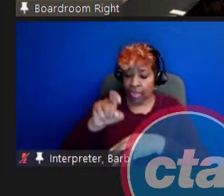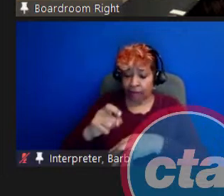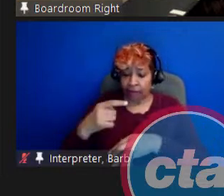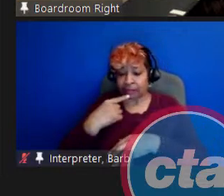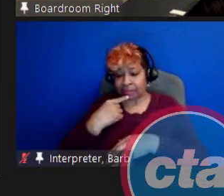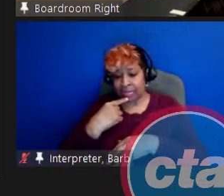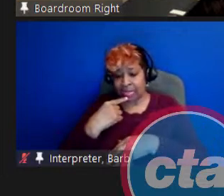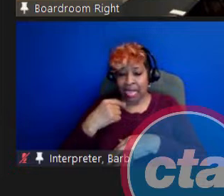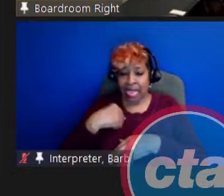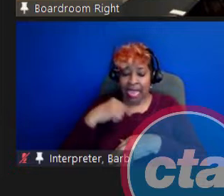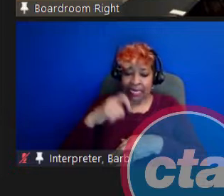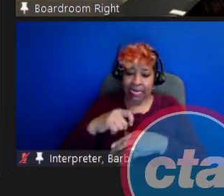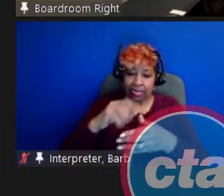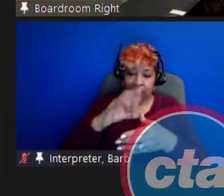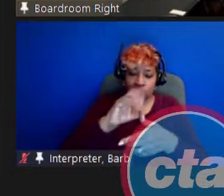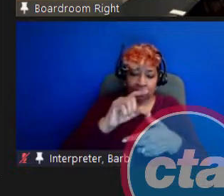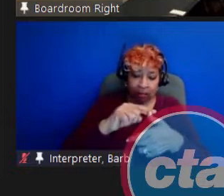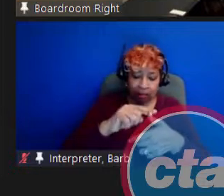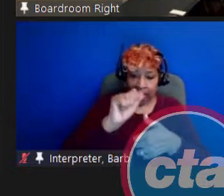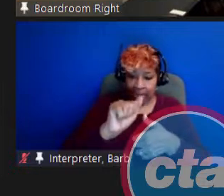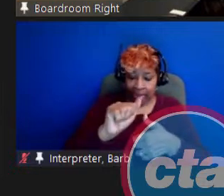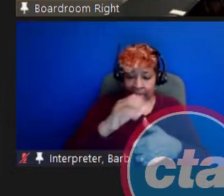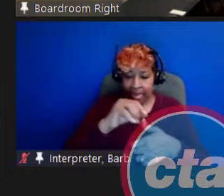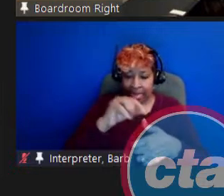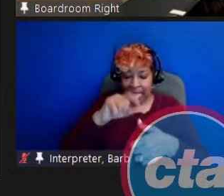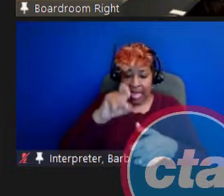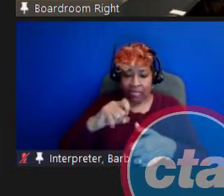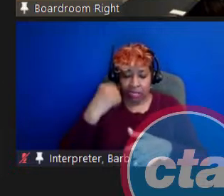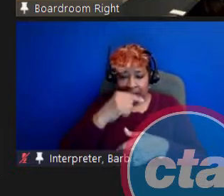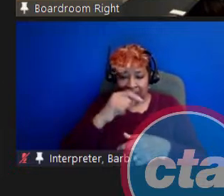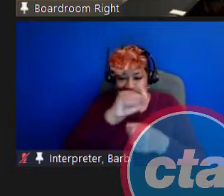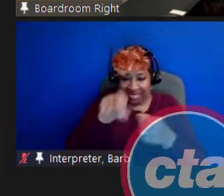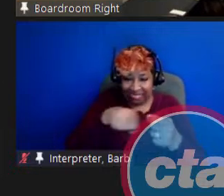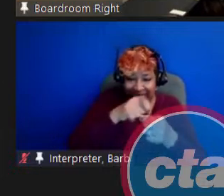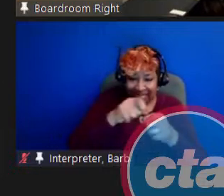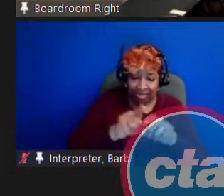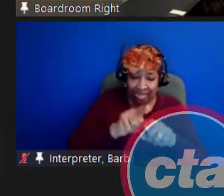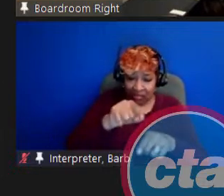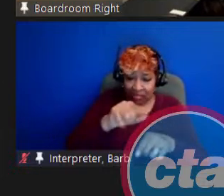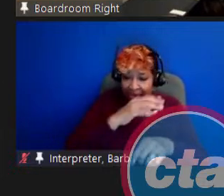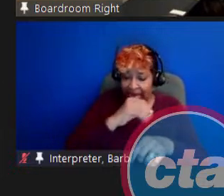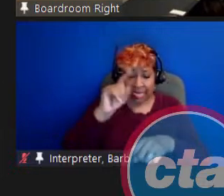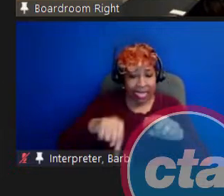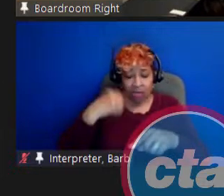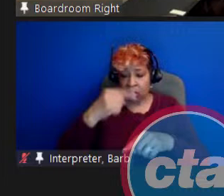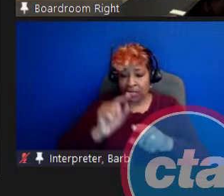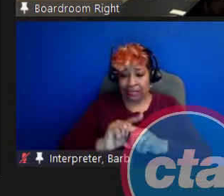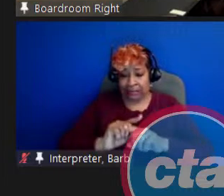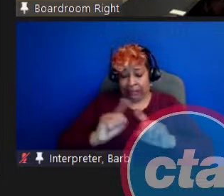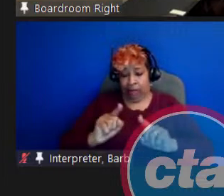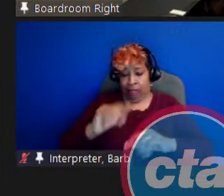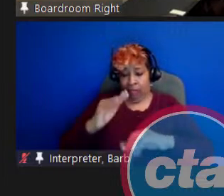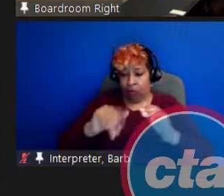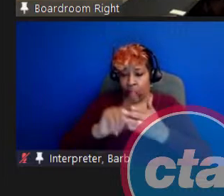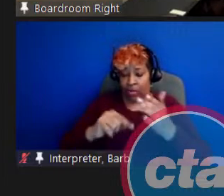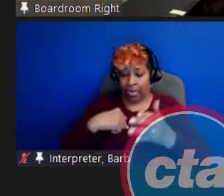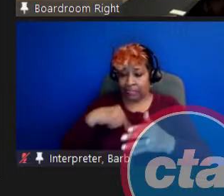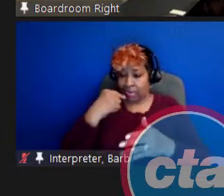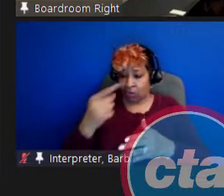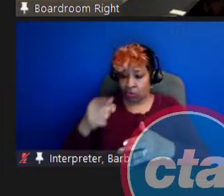need widget A, and widget A has to look exactly like this. Widget A cannot look any different than what I am telling you it needs to look